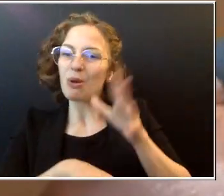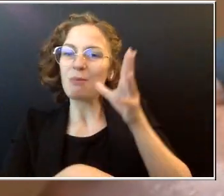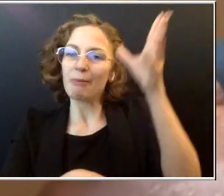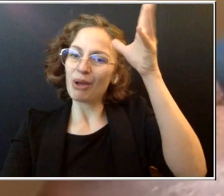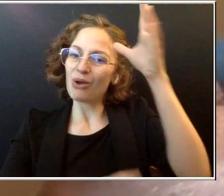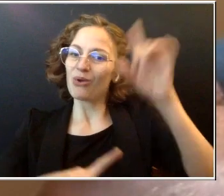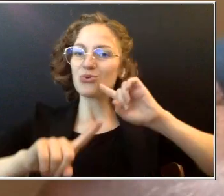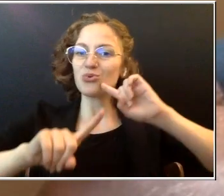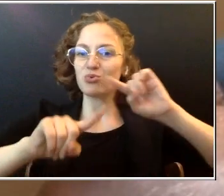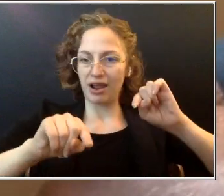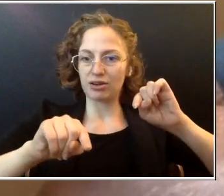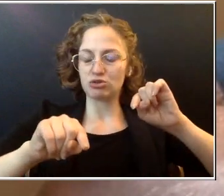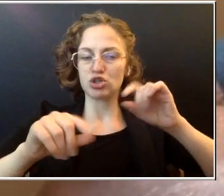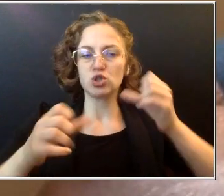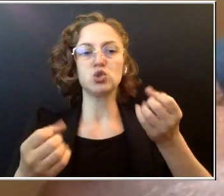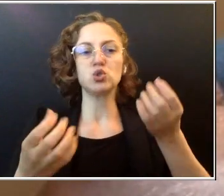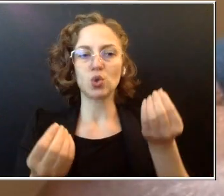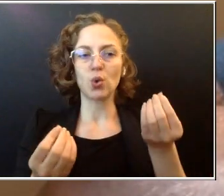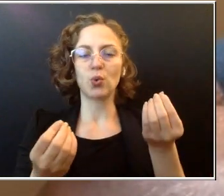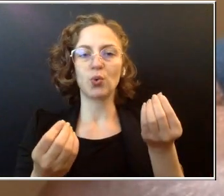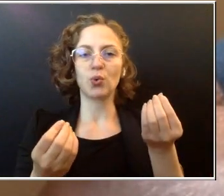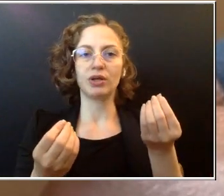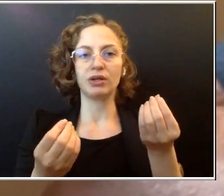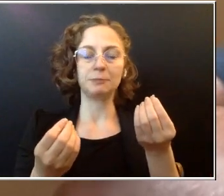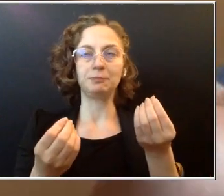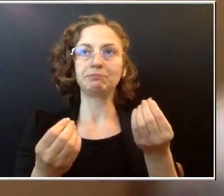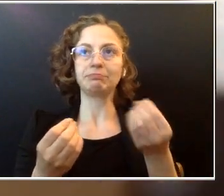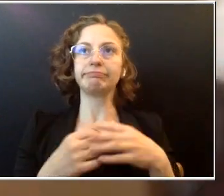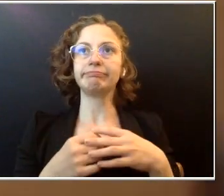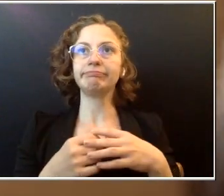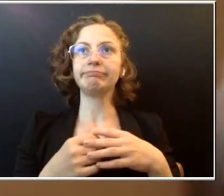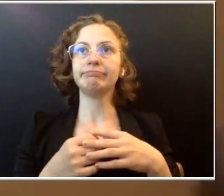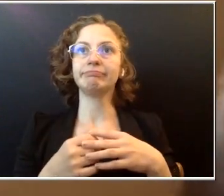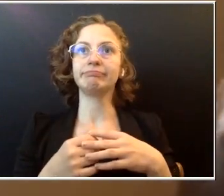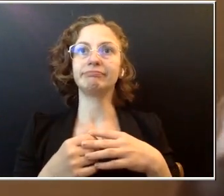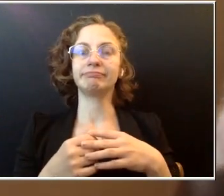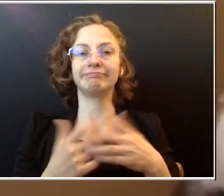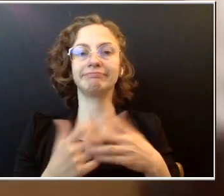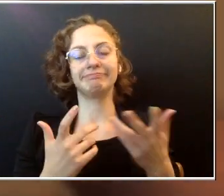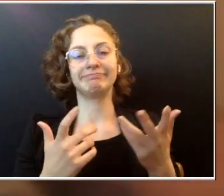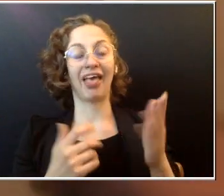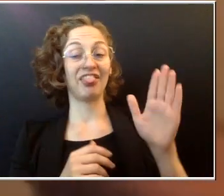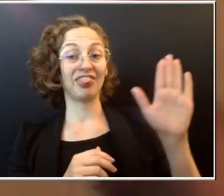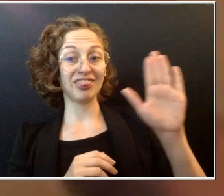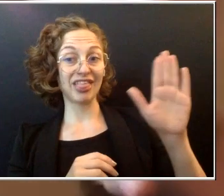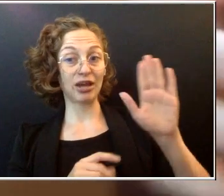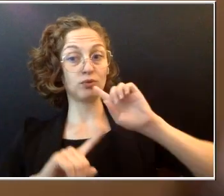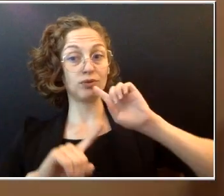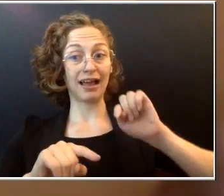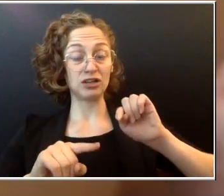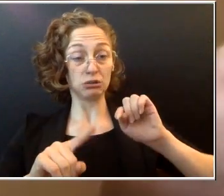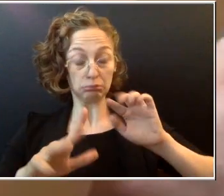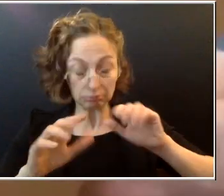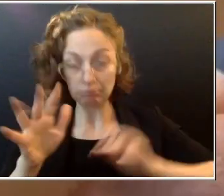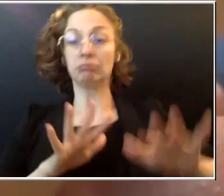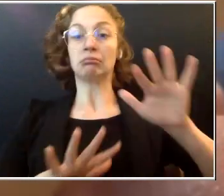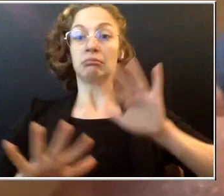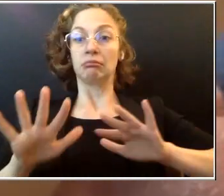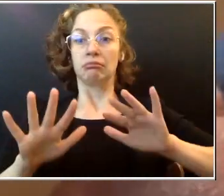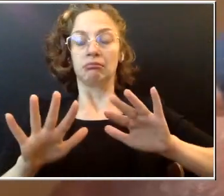of being a little bit, thrown off, it almost kind of helped calm me down, because somebody in the room needed to stay